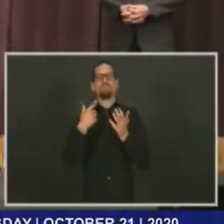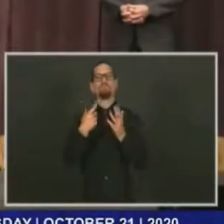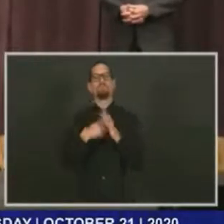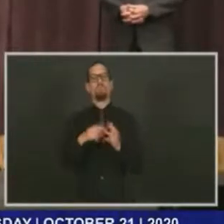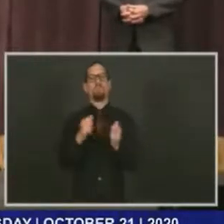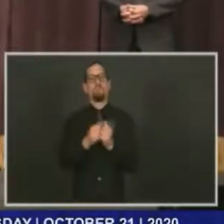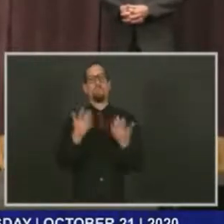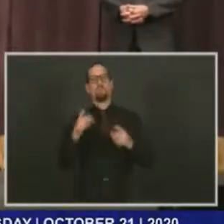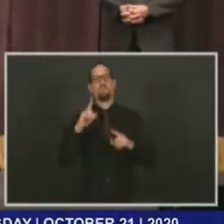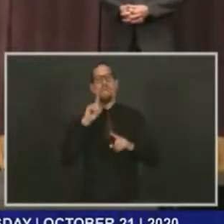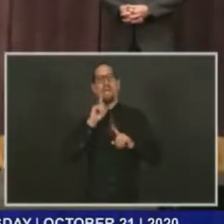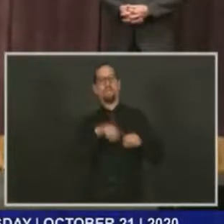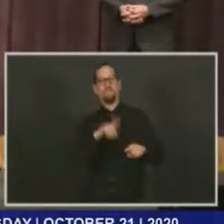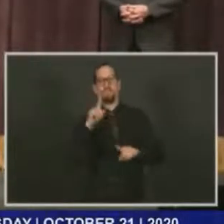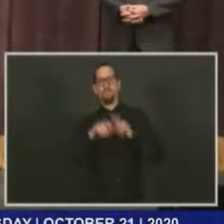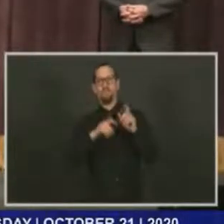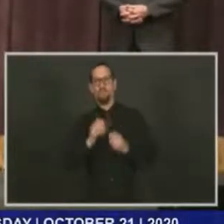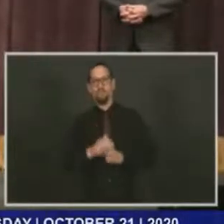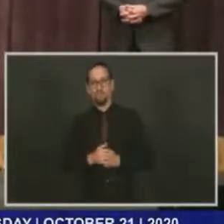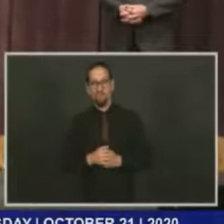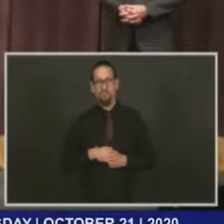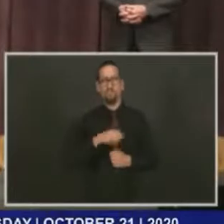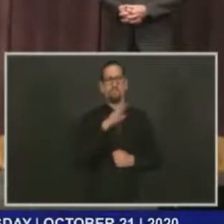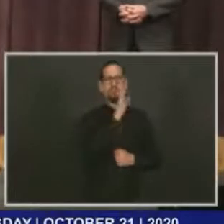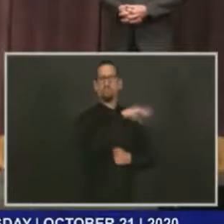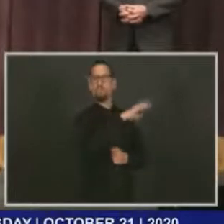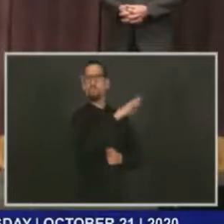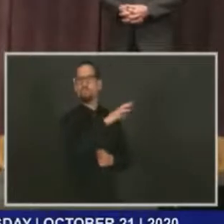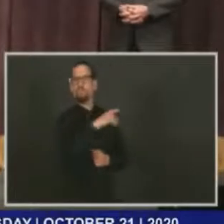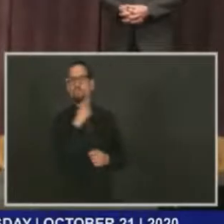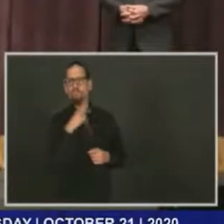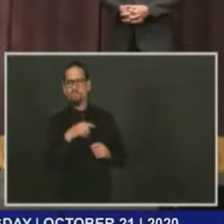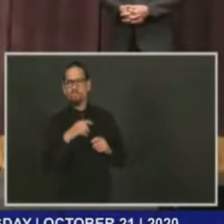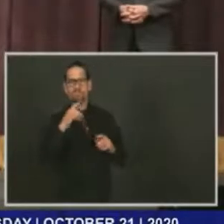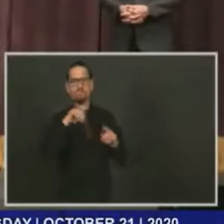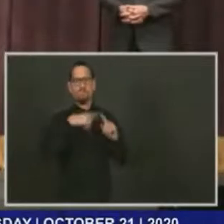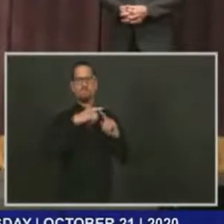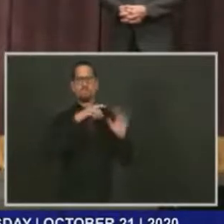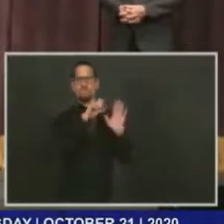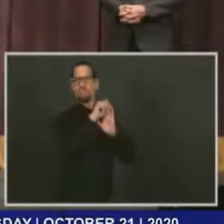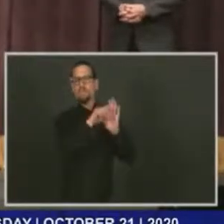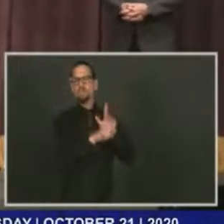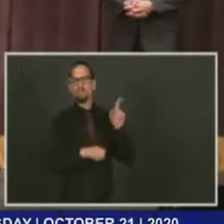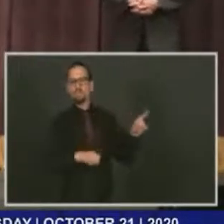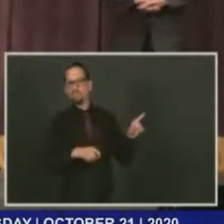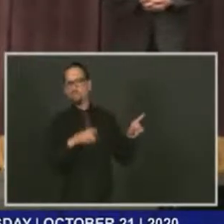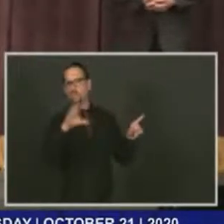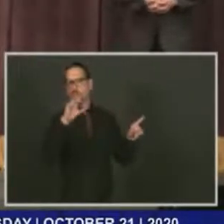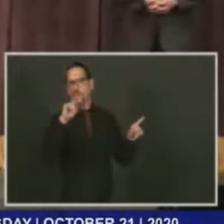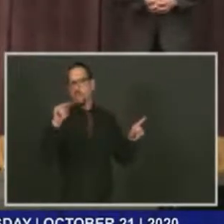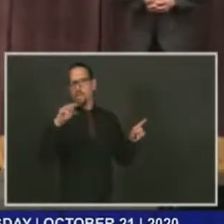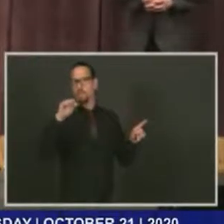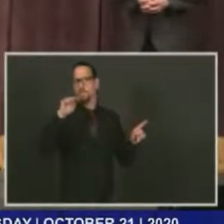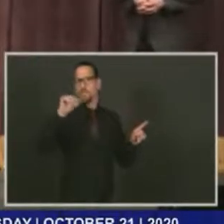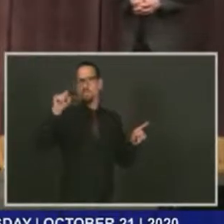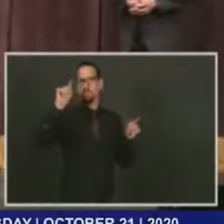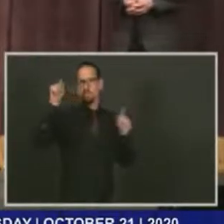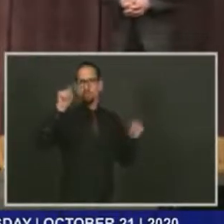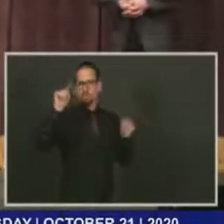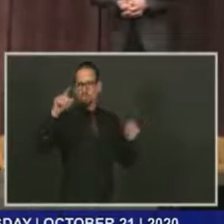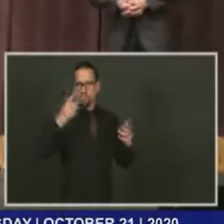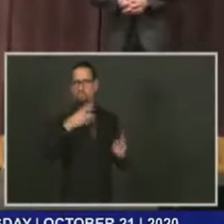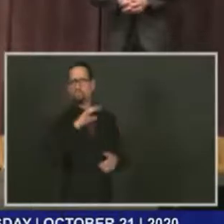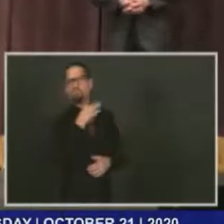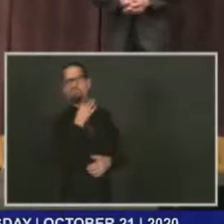other states near our neighbors. Governor Lamont said he wants to have an agreement like New York, New Jersey,